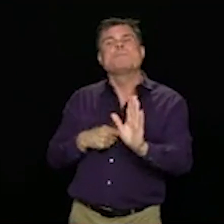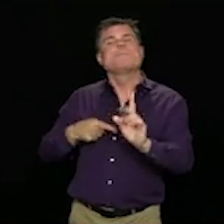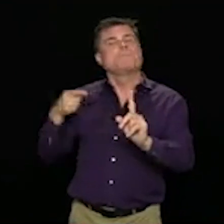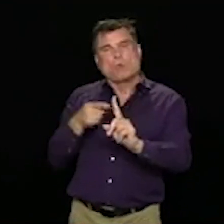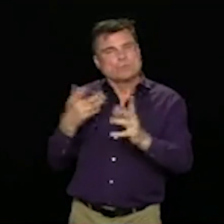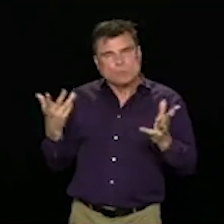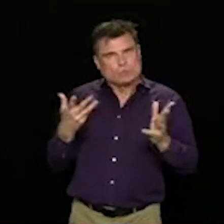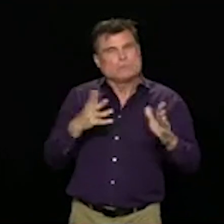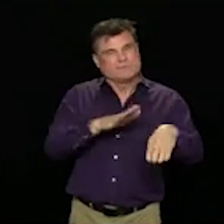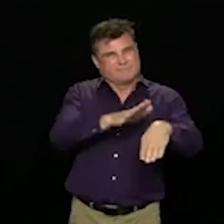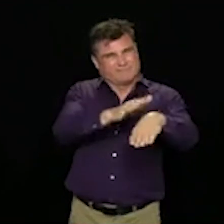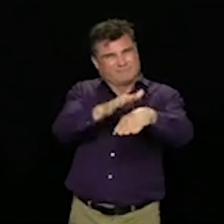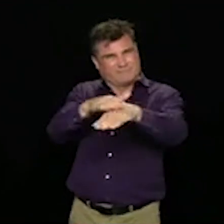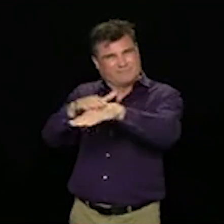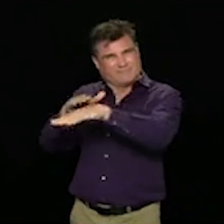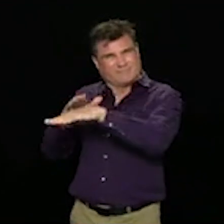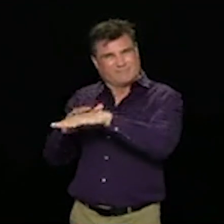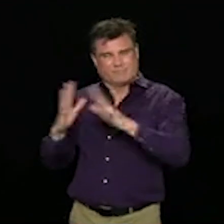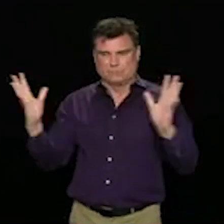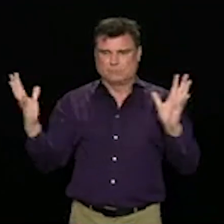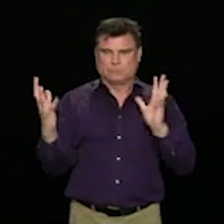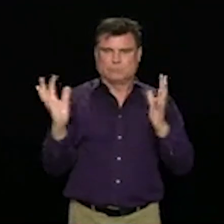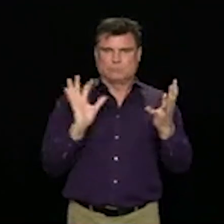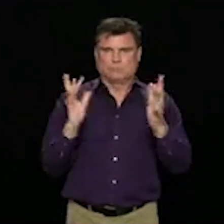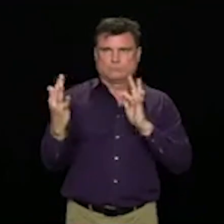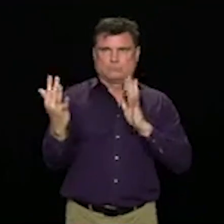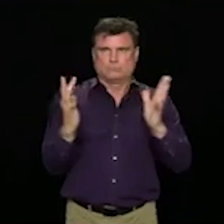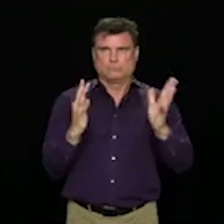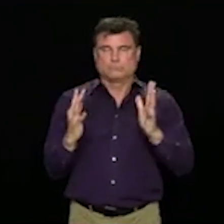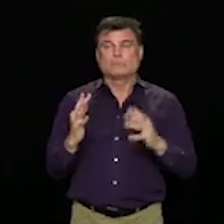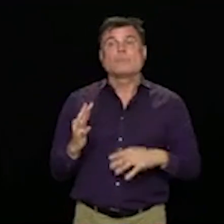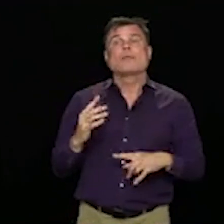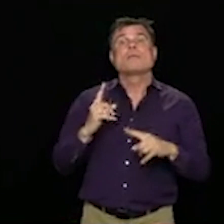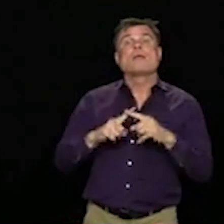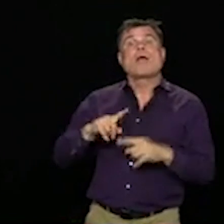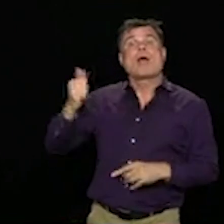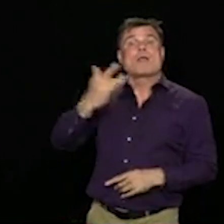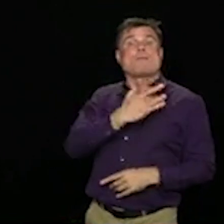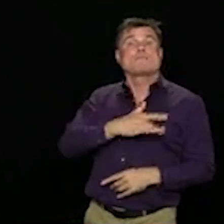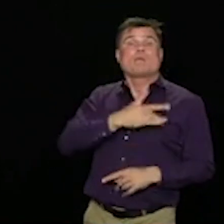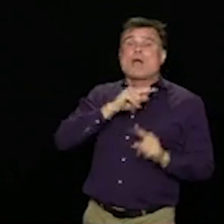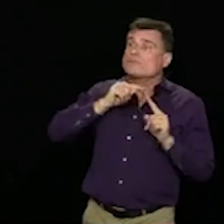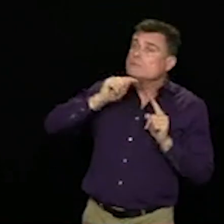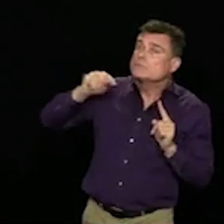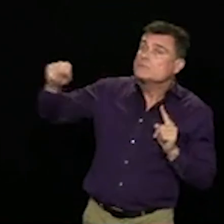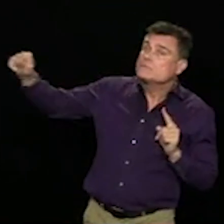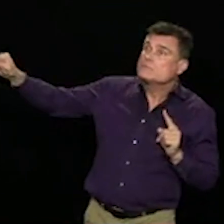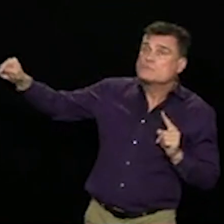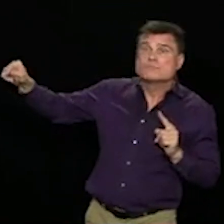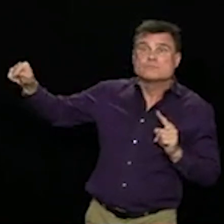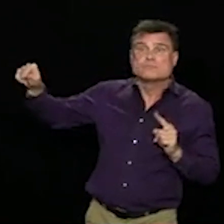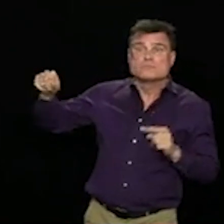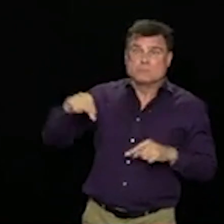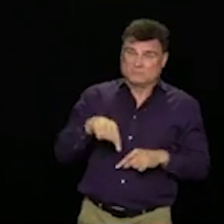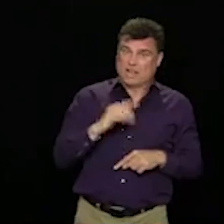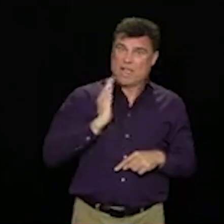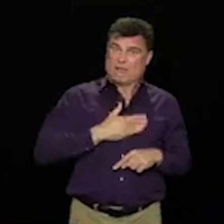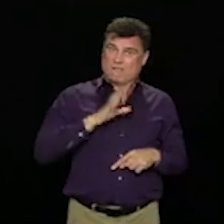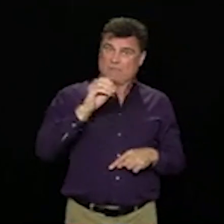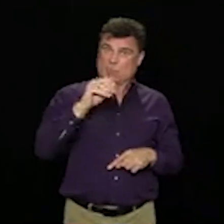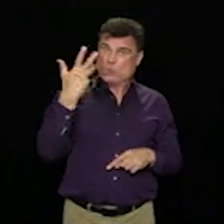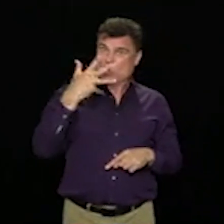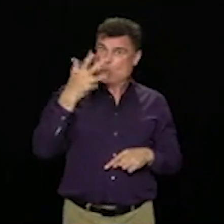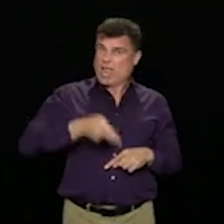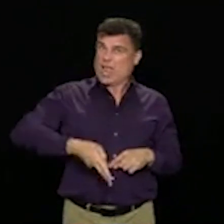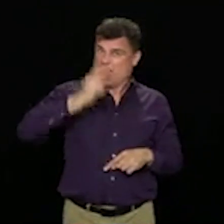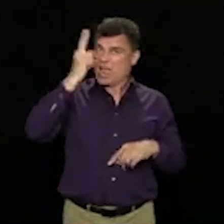the country, and 50 is highest of all of the provinces in the country right now in terms of